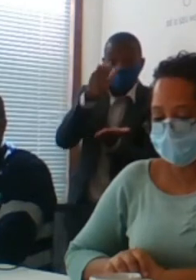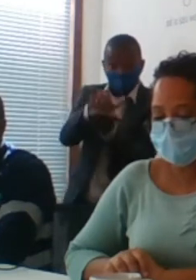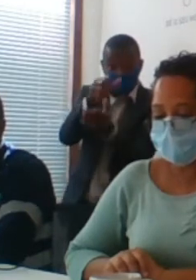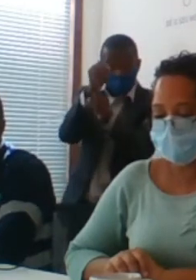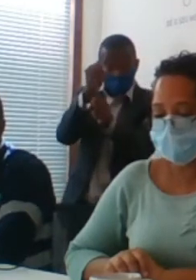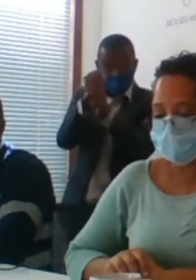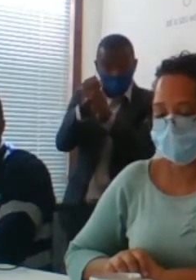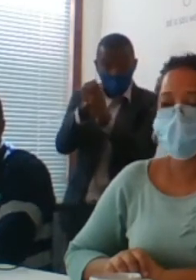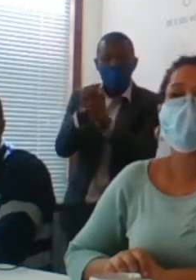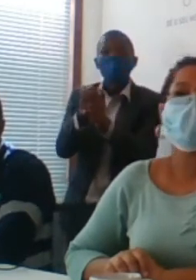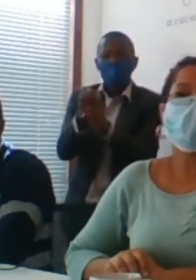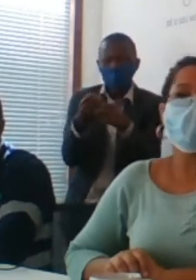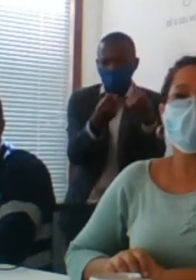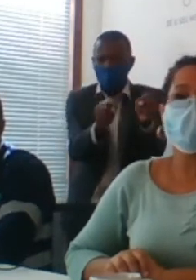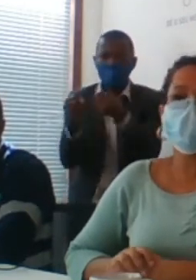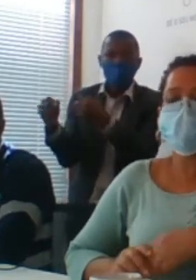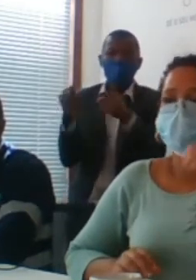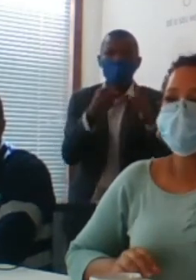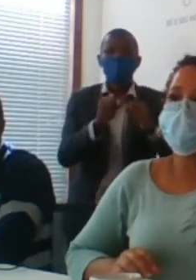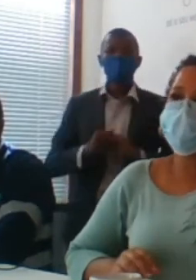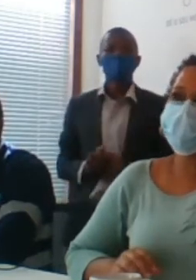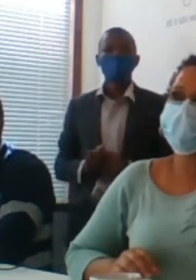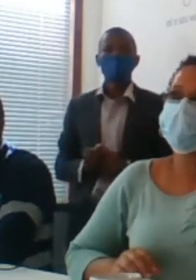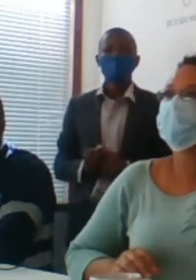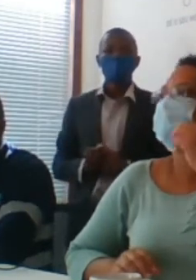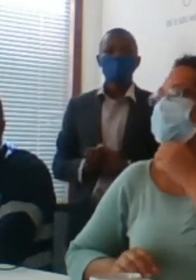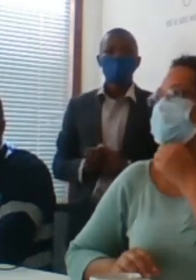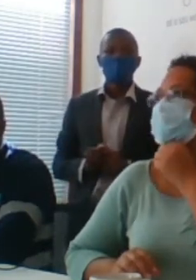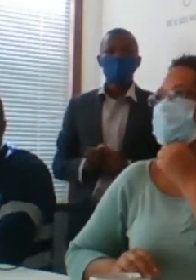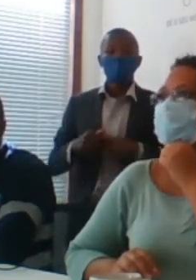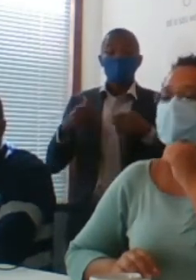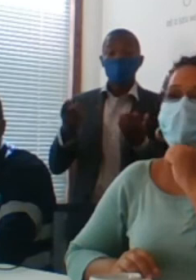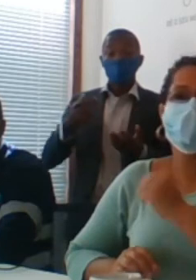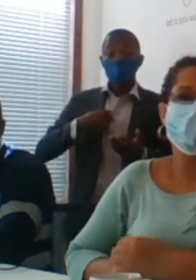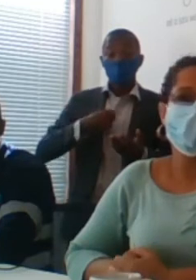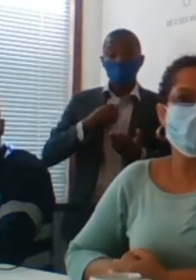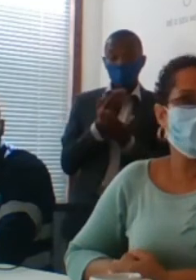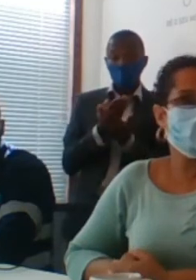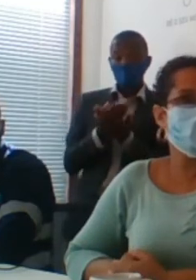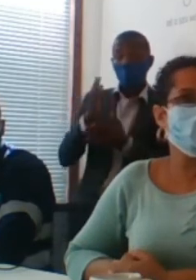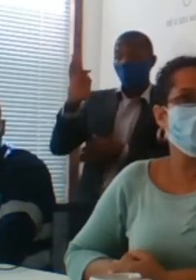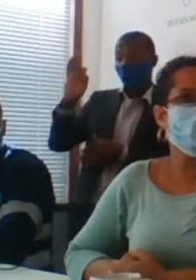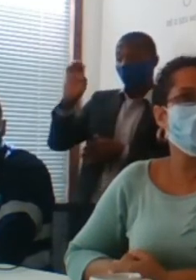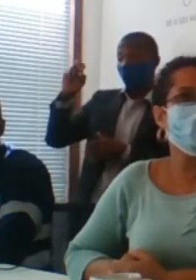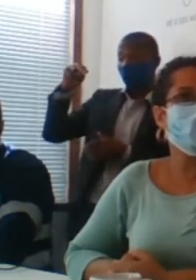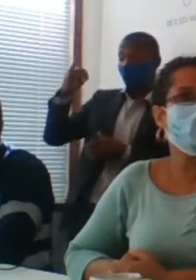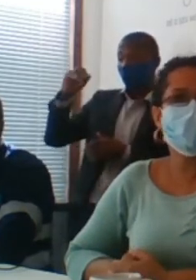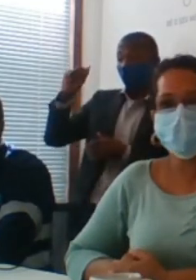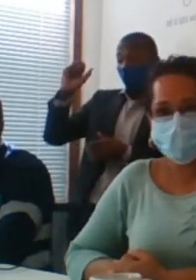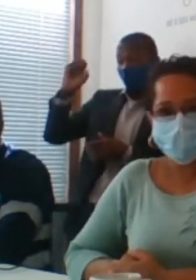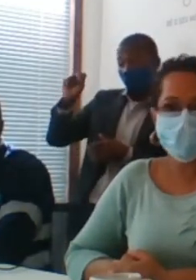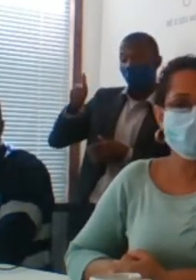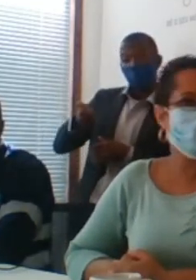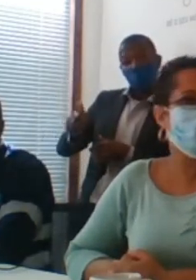the word to Phineas. I'm going to ask Phineas to introduce himself And obviously, I would